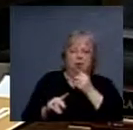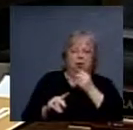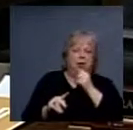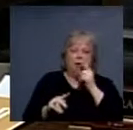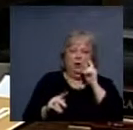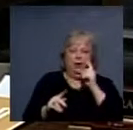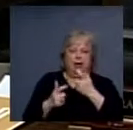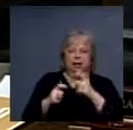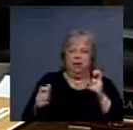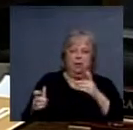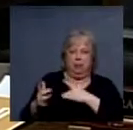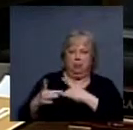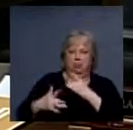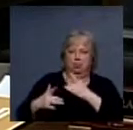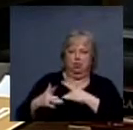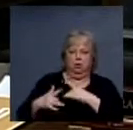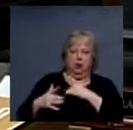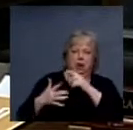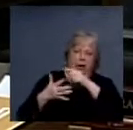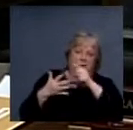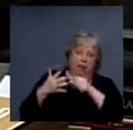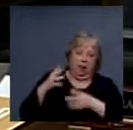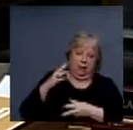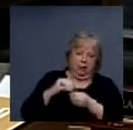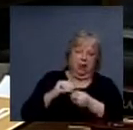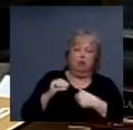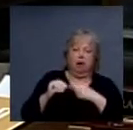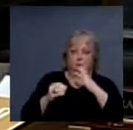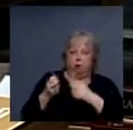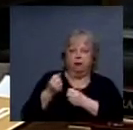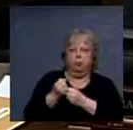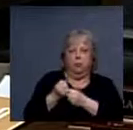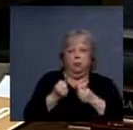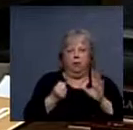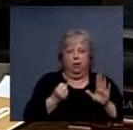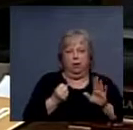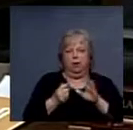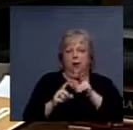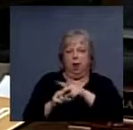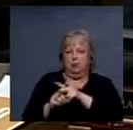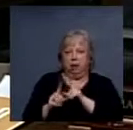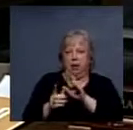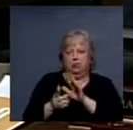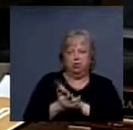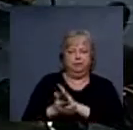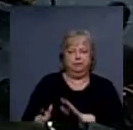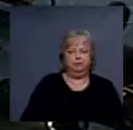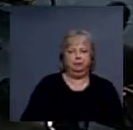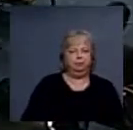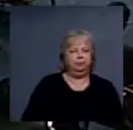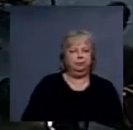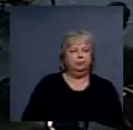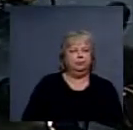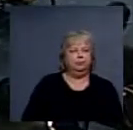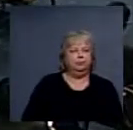concern. And given putting all those factors together, I'm going to be supportive of this application.